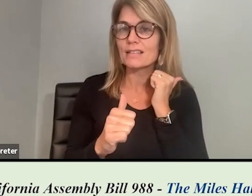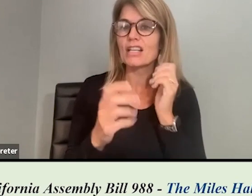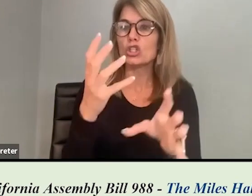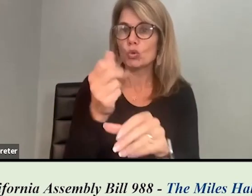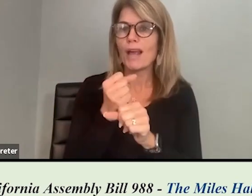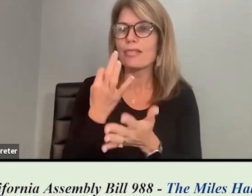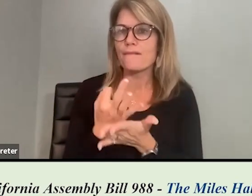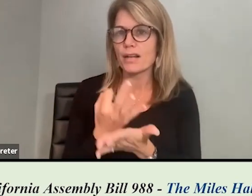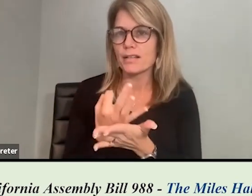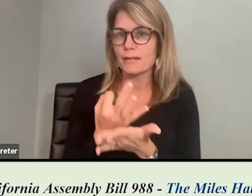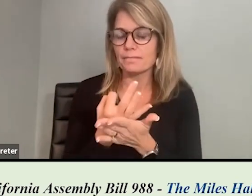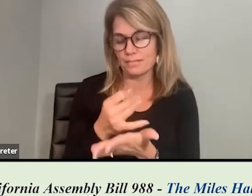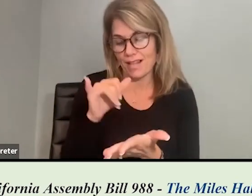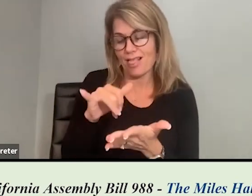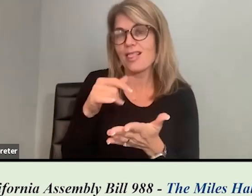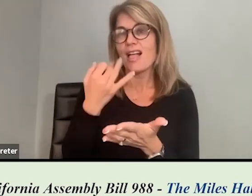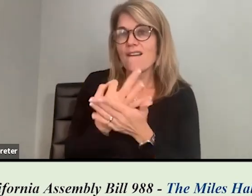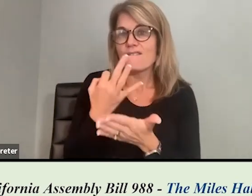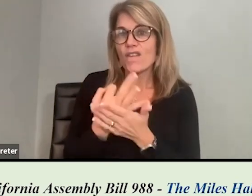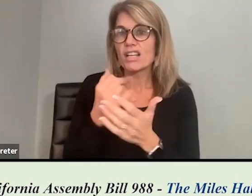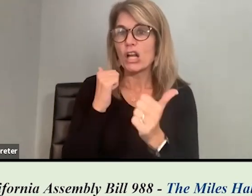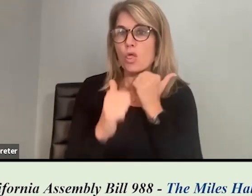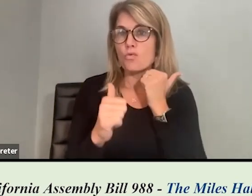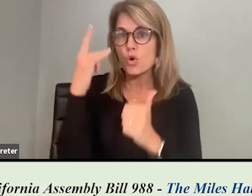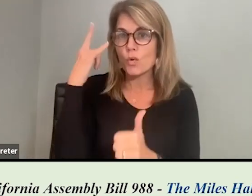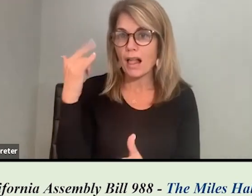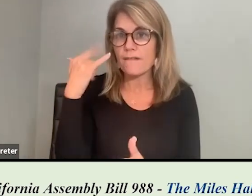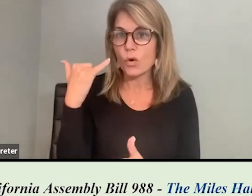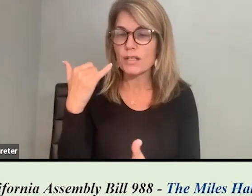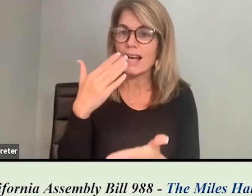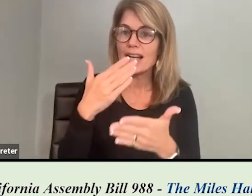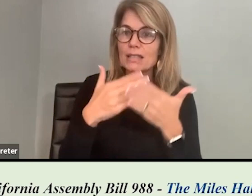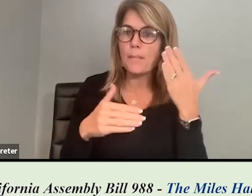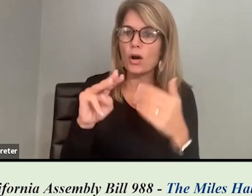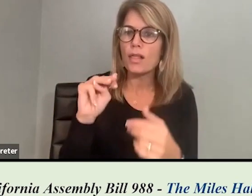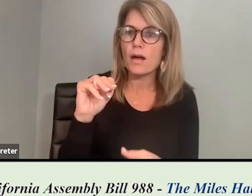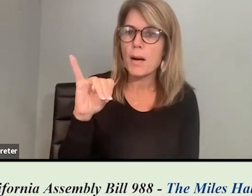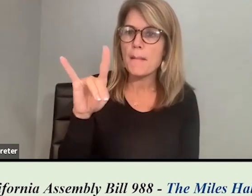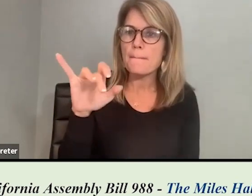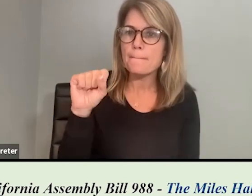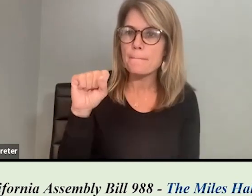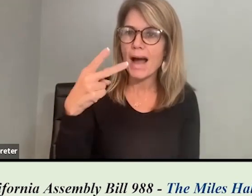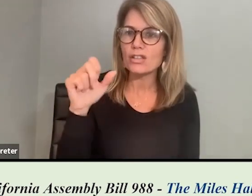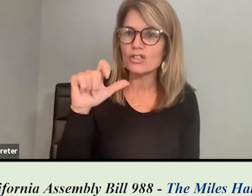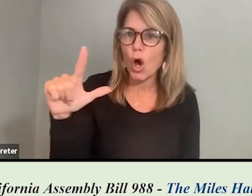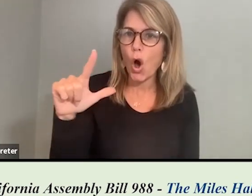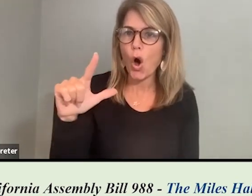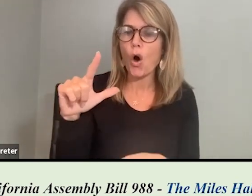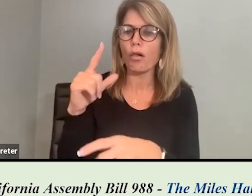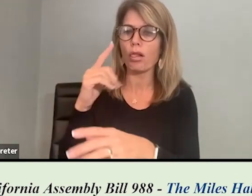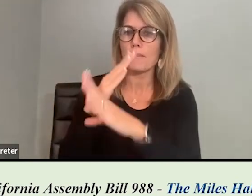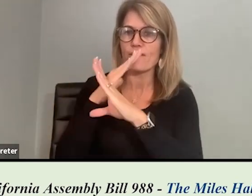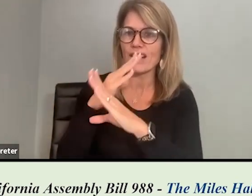funding, because that funding came through California as part of the Miles Hall Lifeline and Suicide Prevention Act. And in